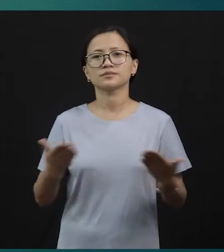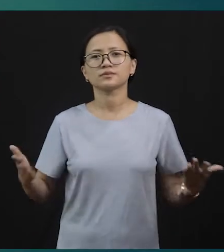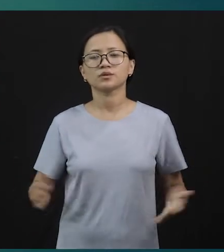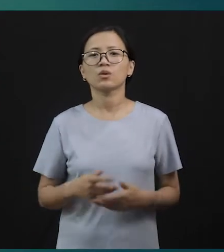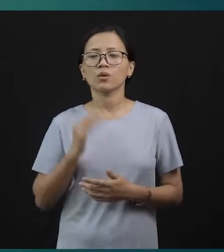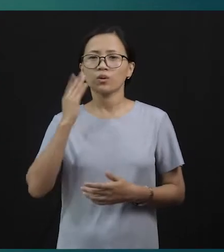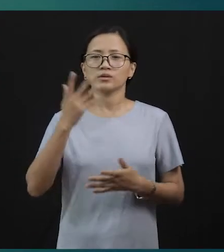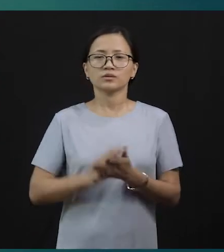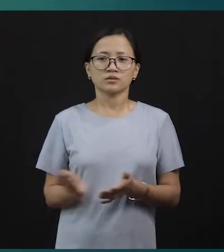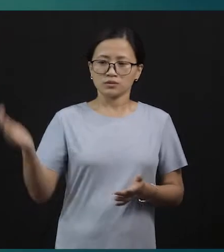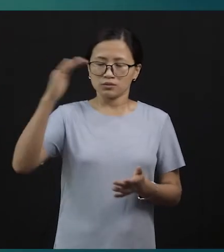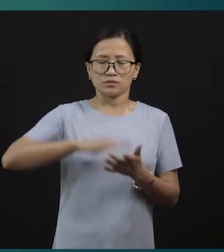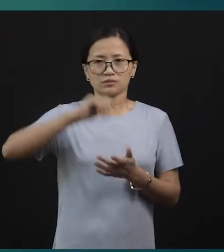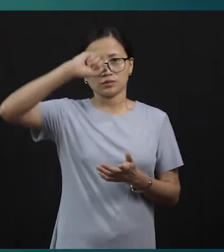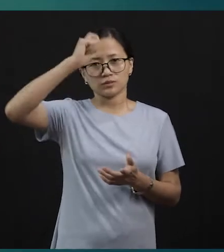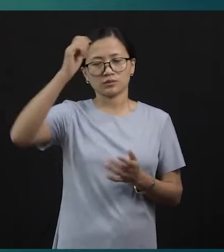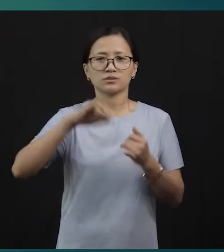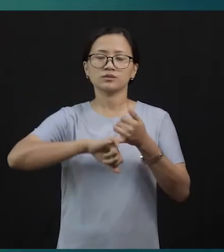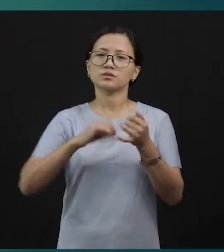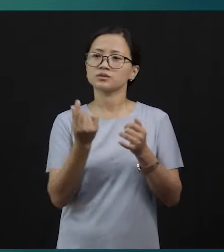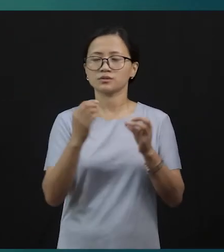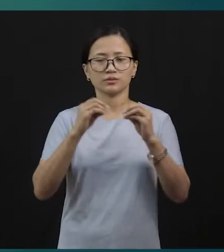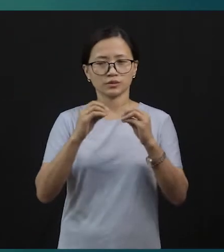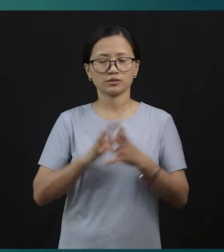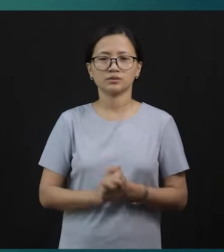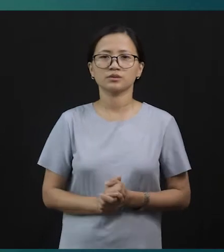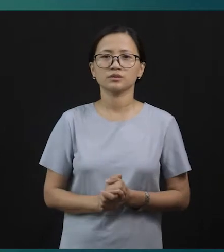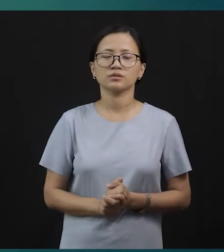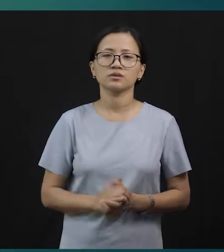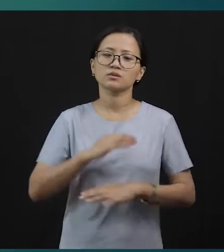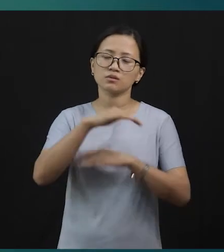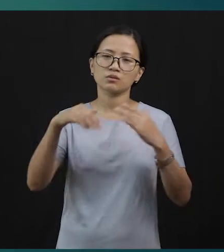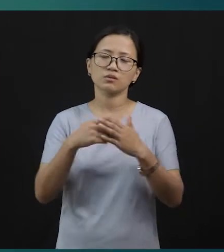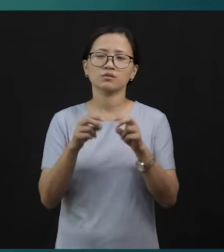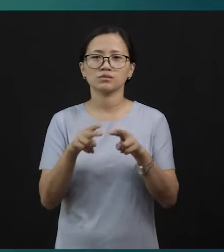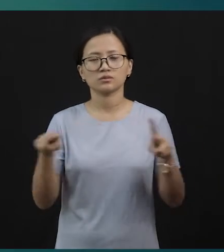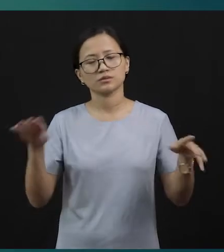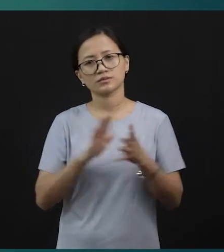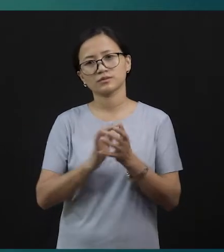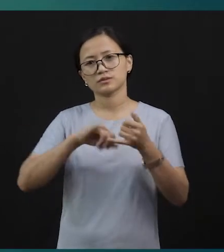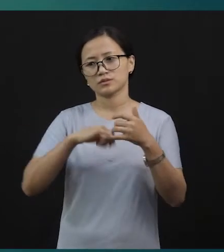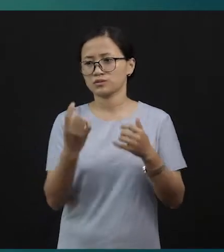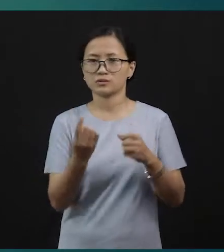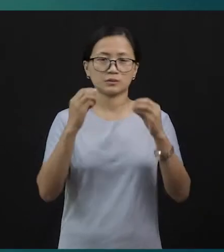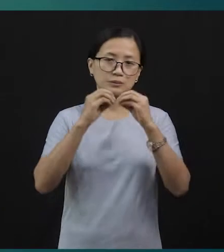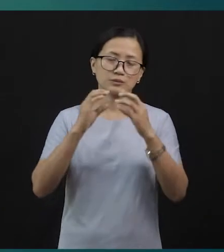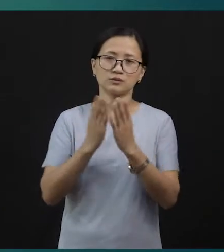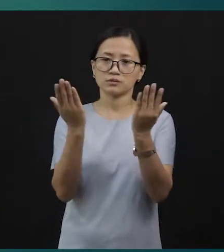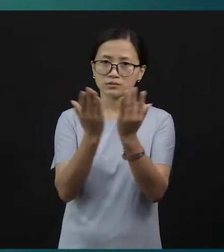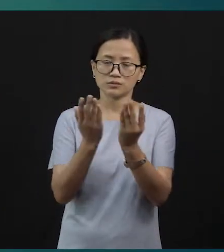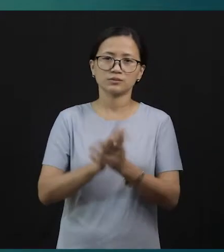to English subject, and not only English, but also in all the different subjects. Because unless